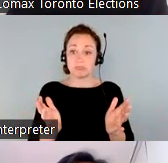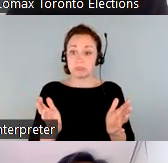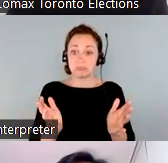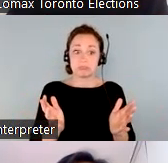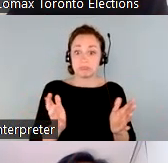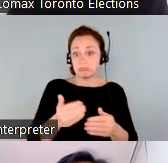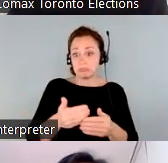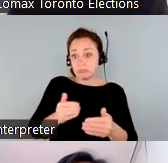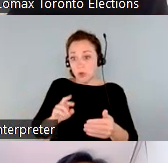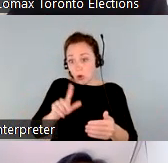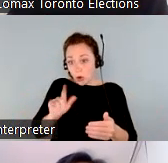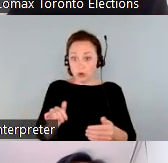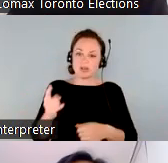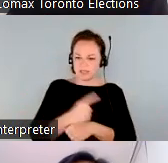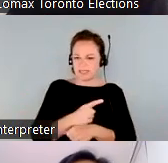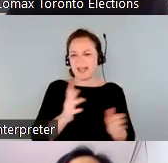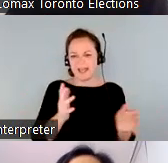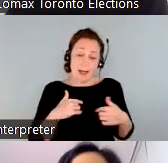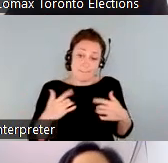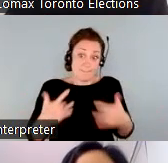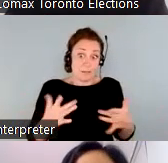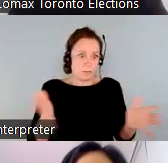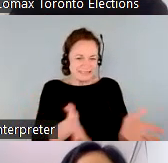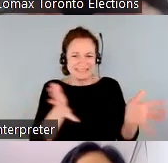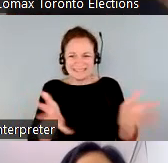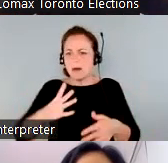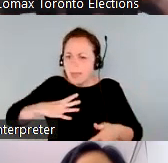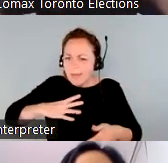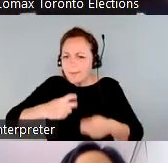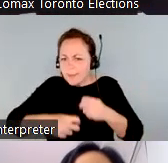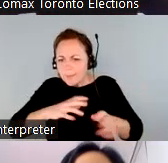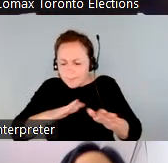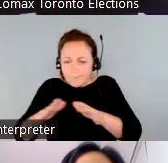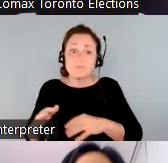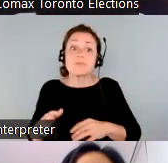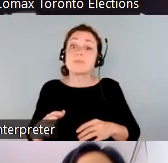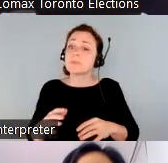advance vote days as much as they can. But we have various